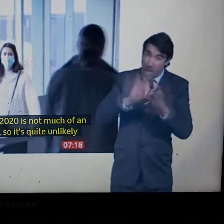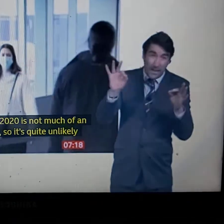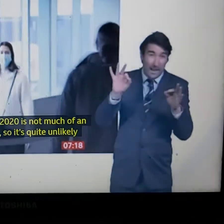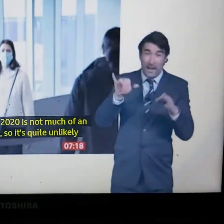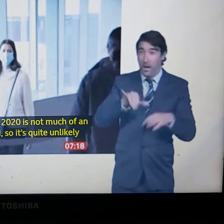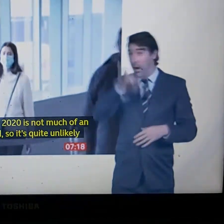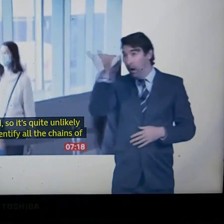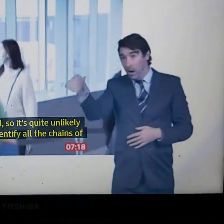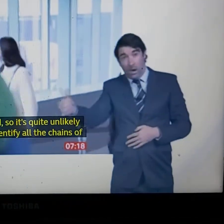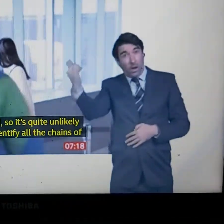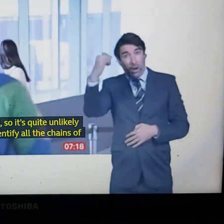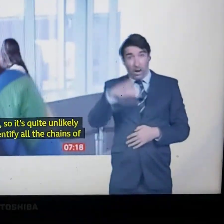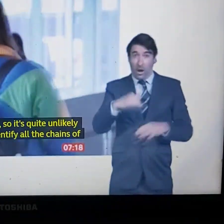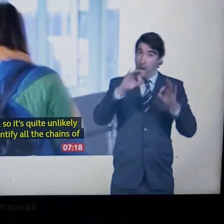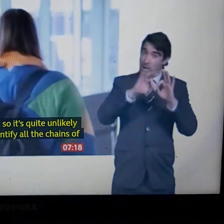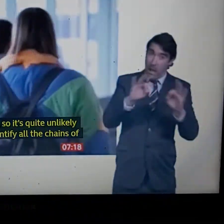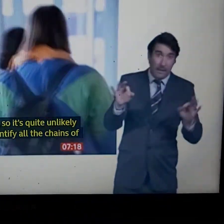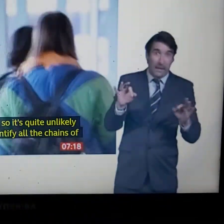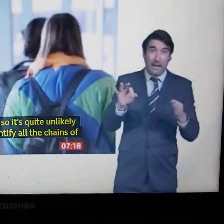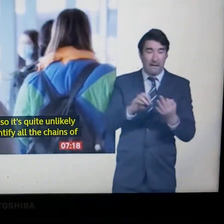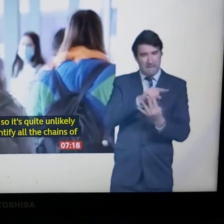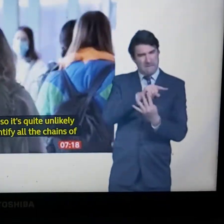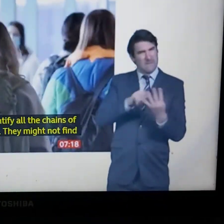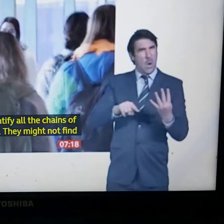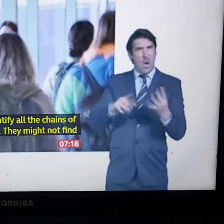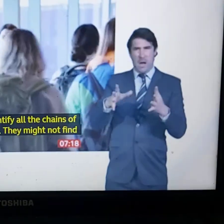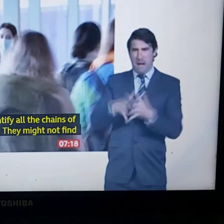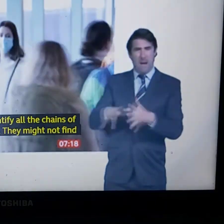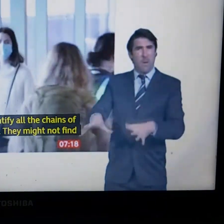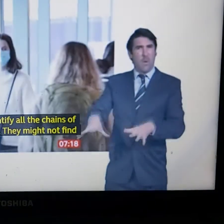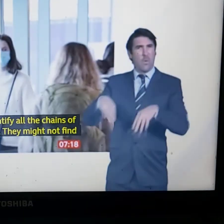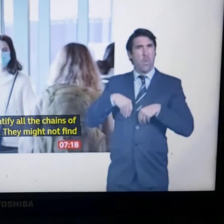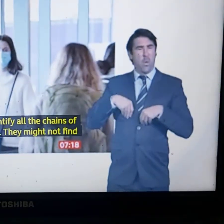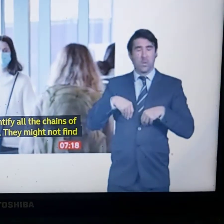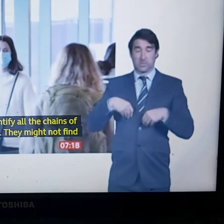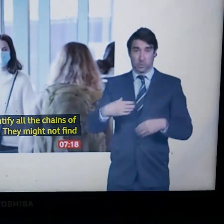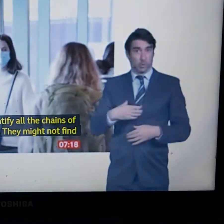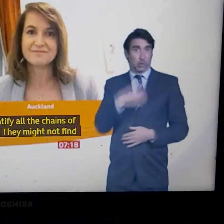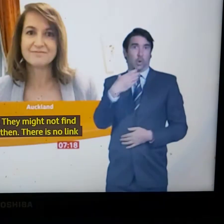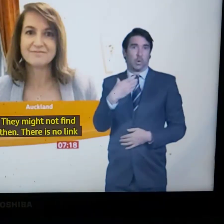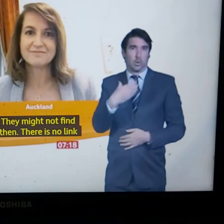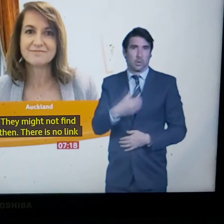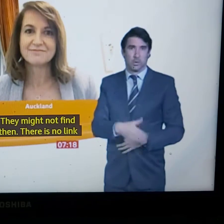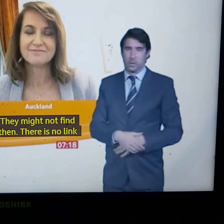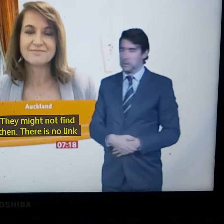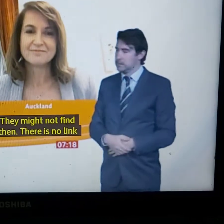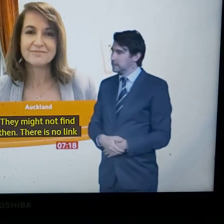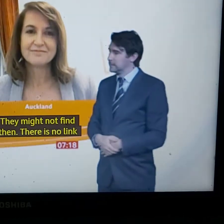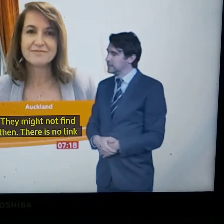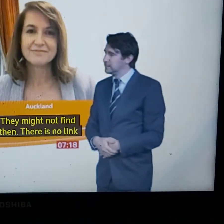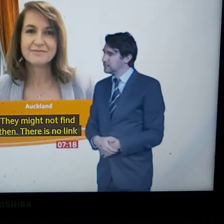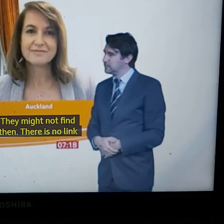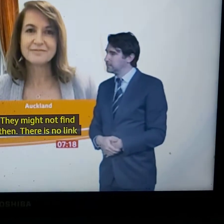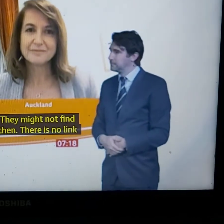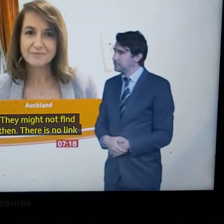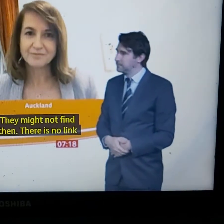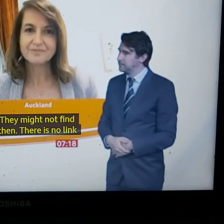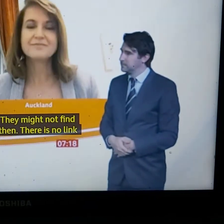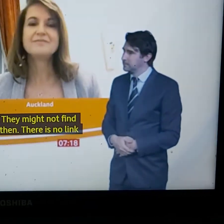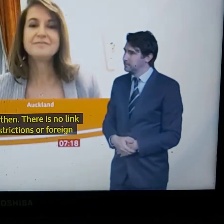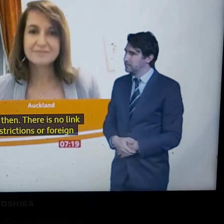link to foreign travellers, so that's what they really need to work out. So it's really unexpected. And all the 4 cases are in one